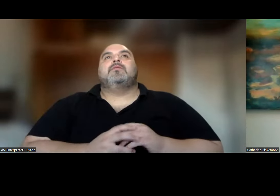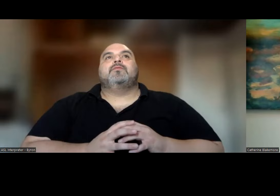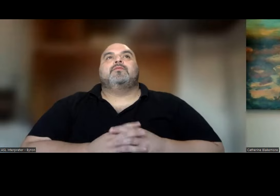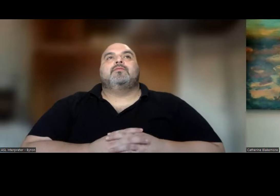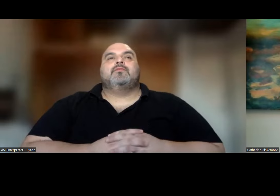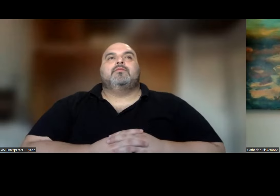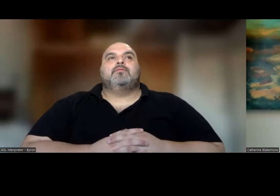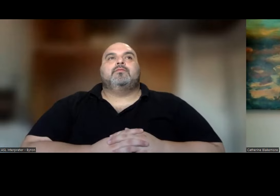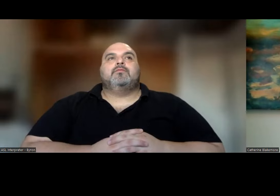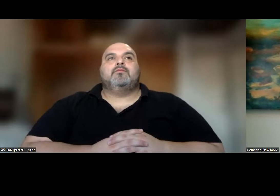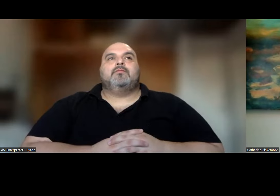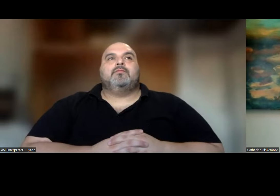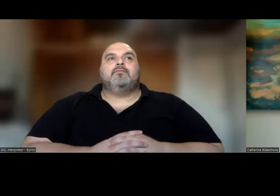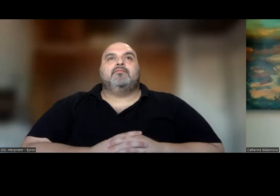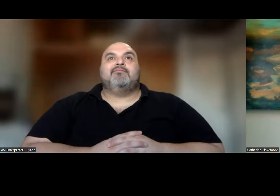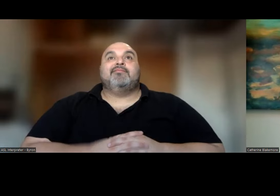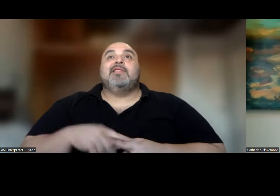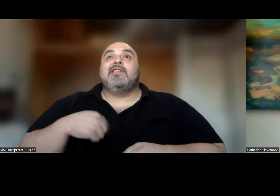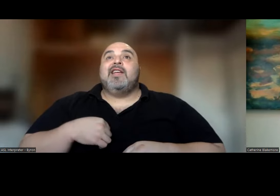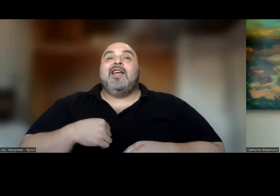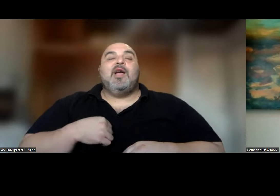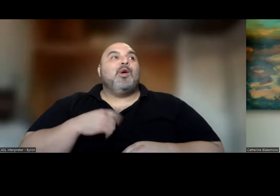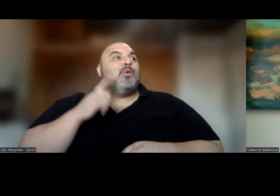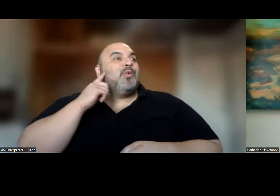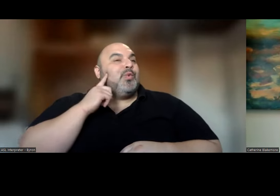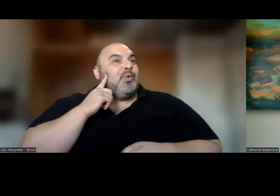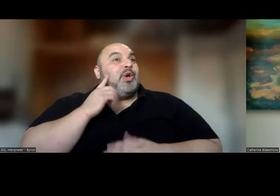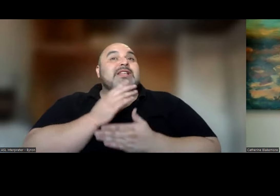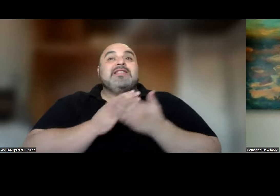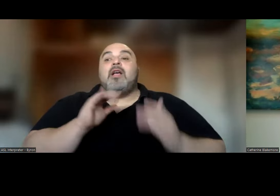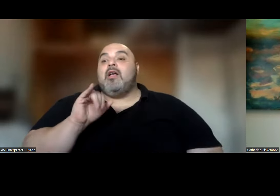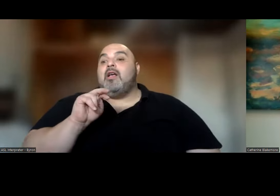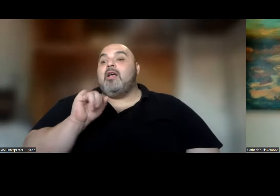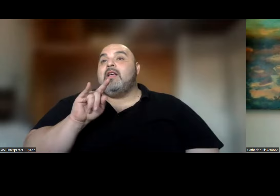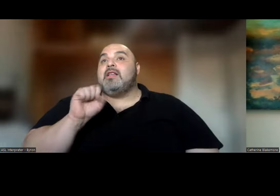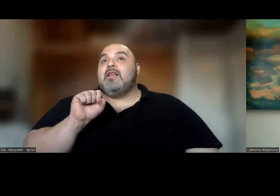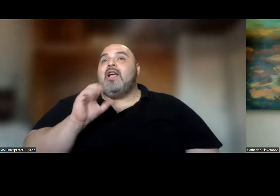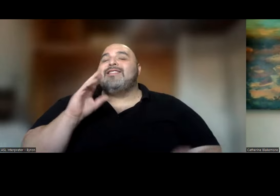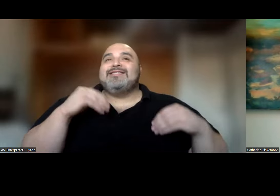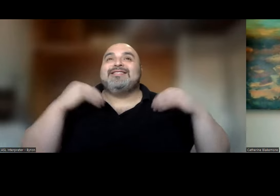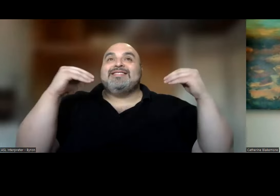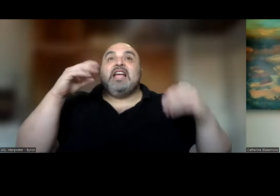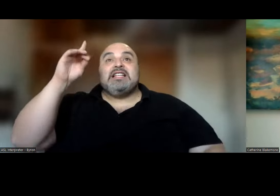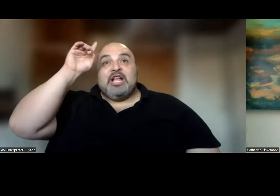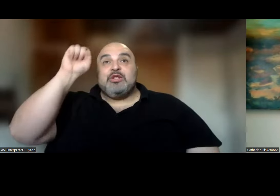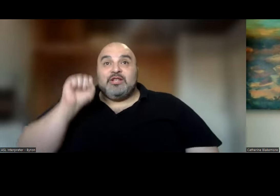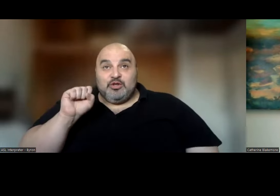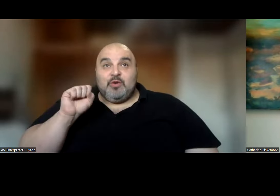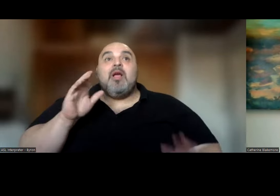I just want to say how happy I am to hear that on some of the initiatives, the Down syndrome community